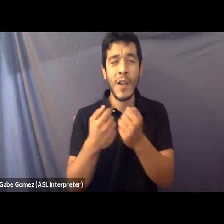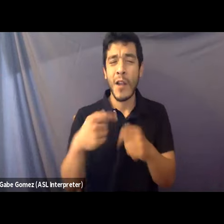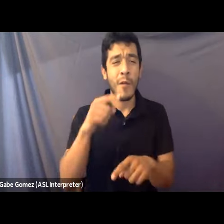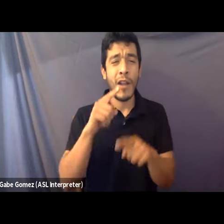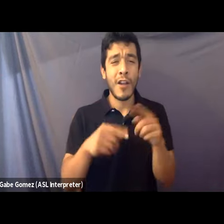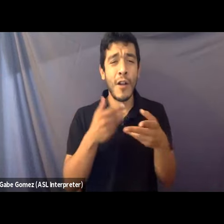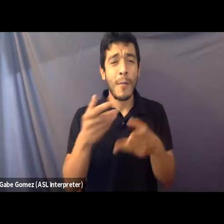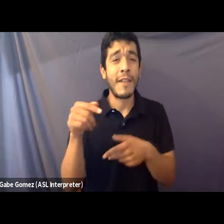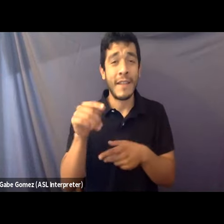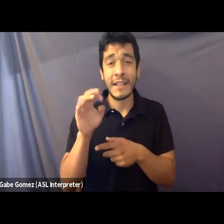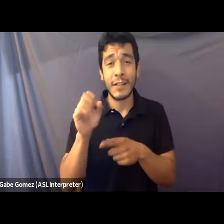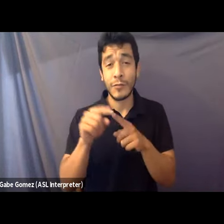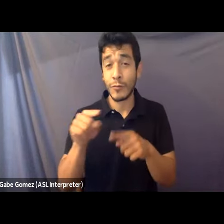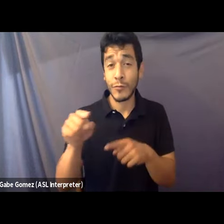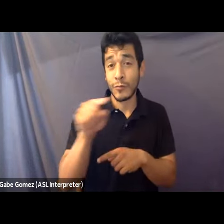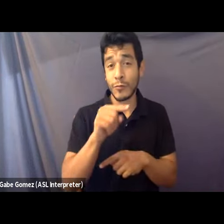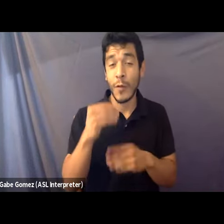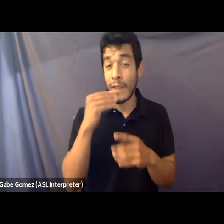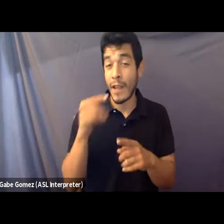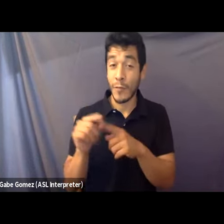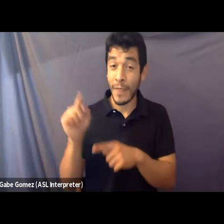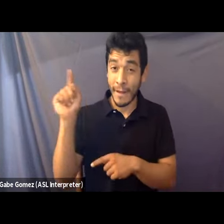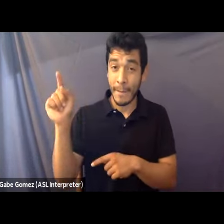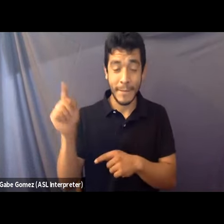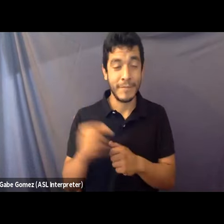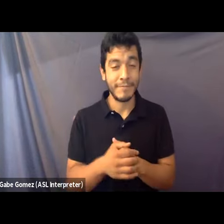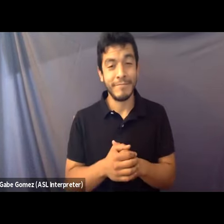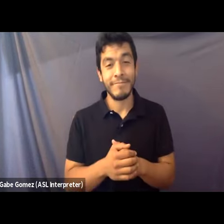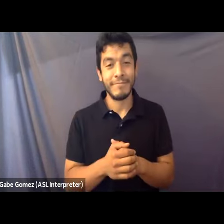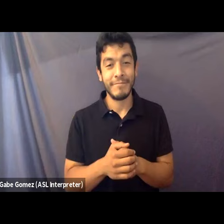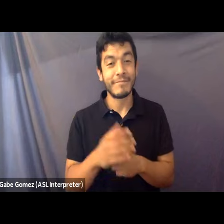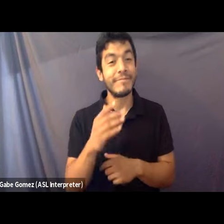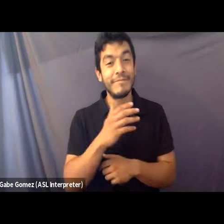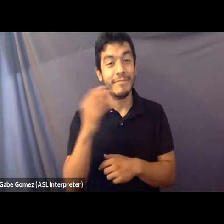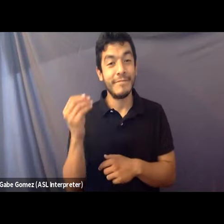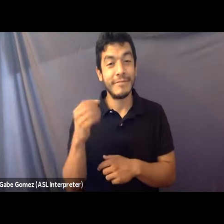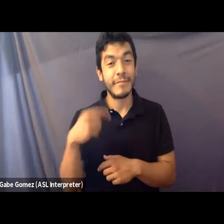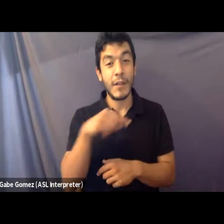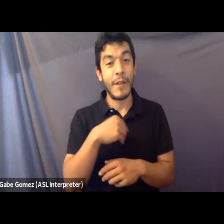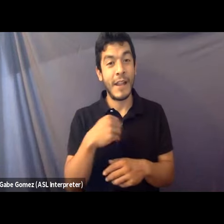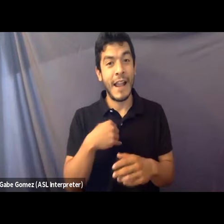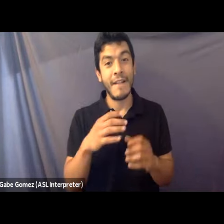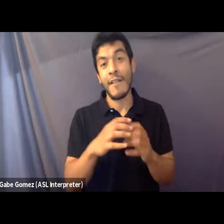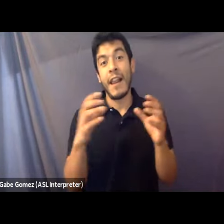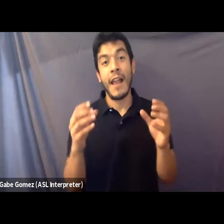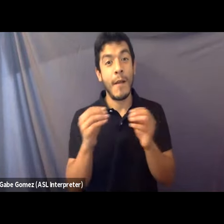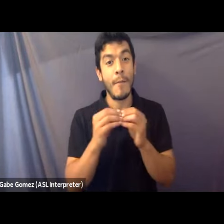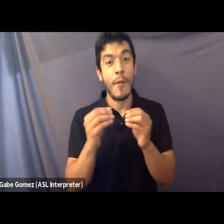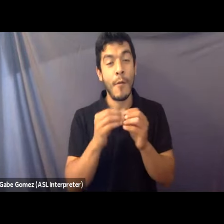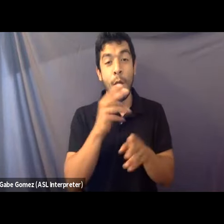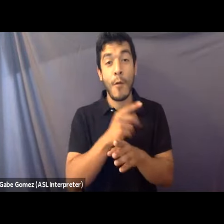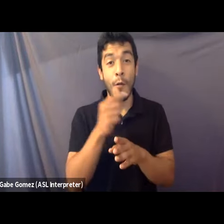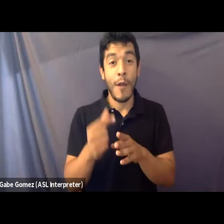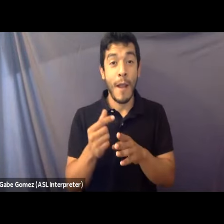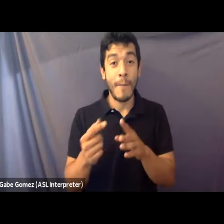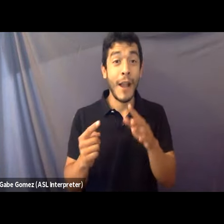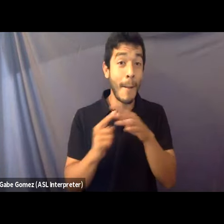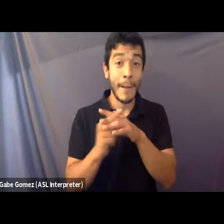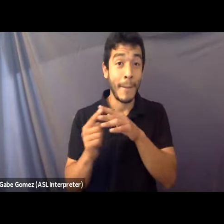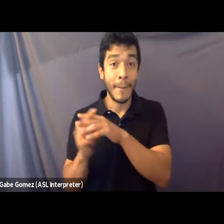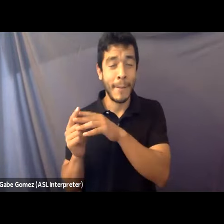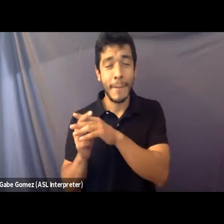to you all, so thank you to them. And we have a bunch more programs coming up if you go to documentary